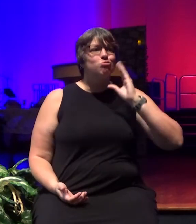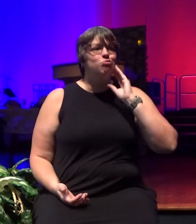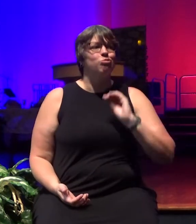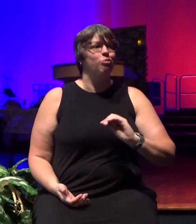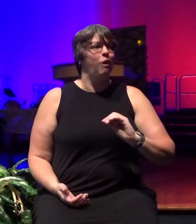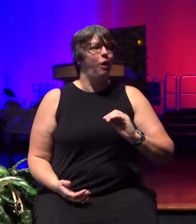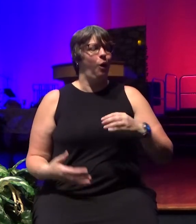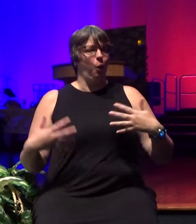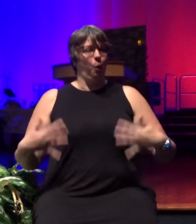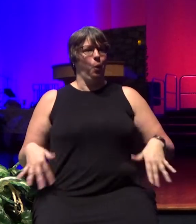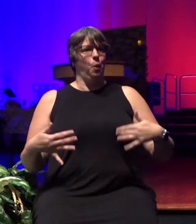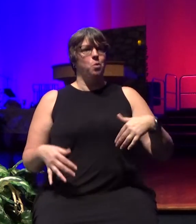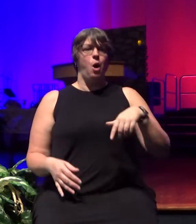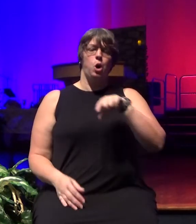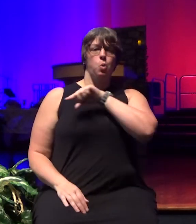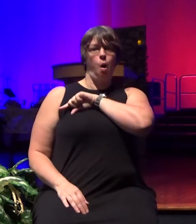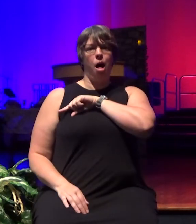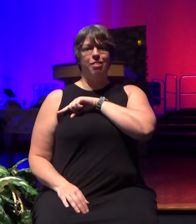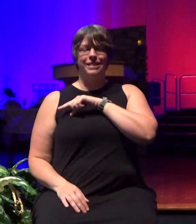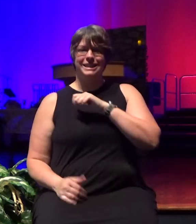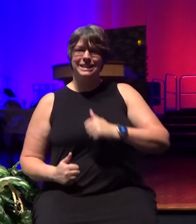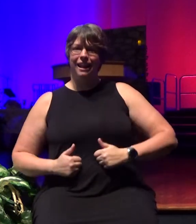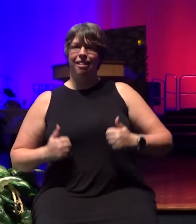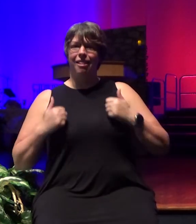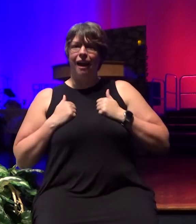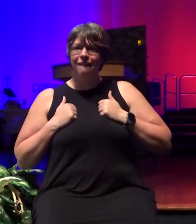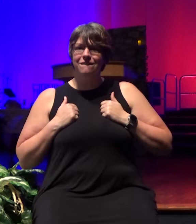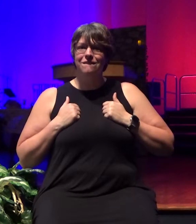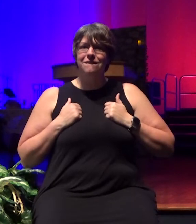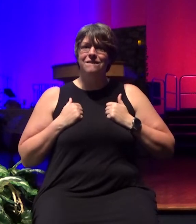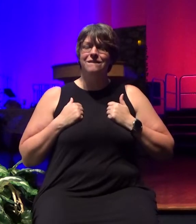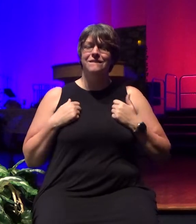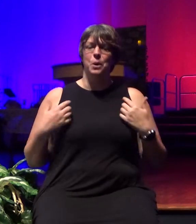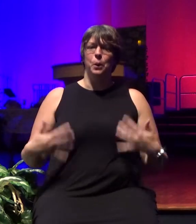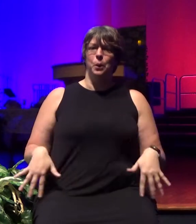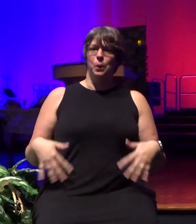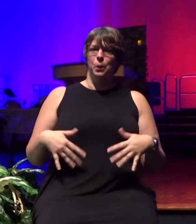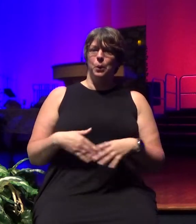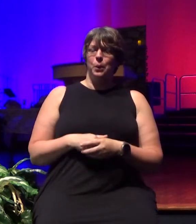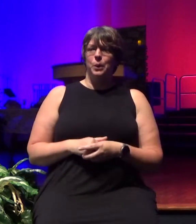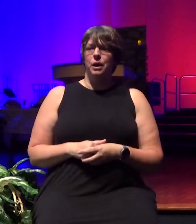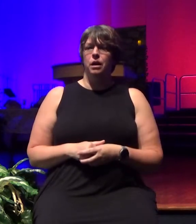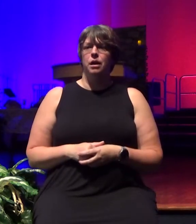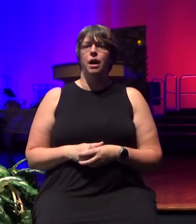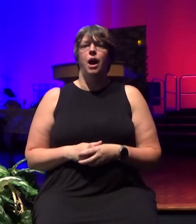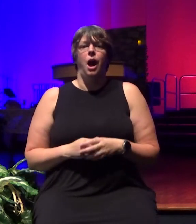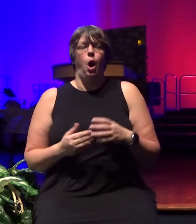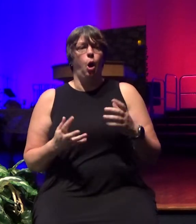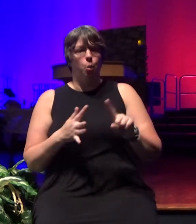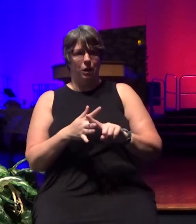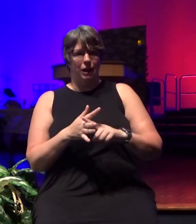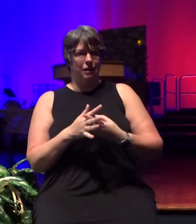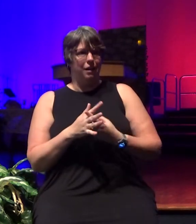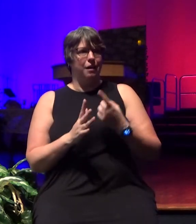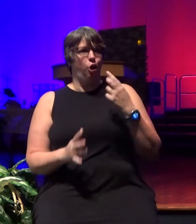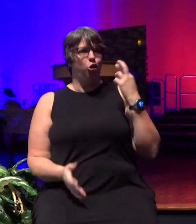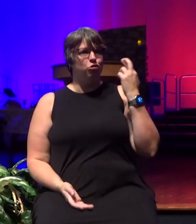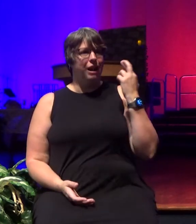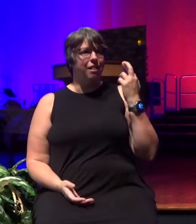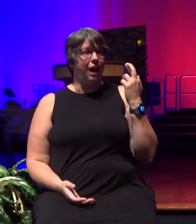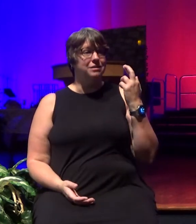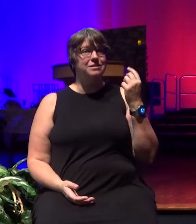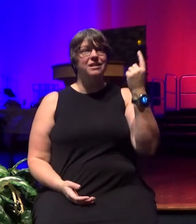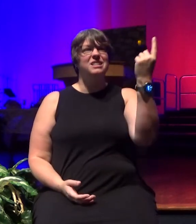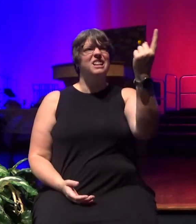life from within out. And then we begin to realize nothing's impossible when we're living in that